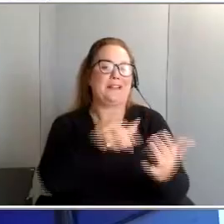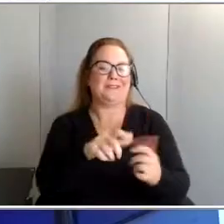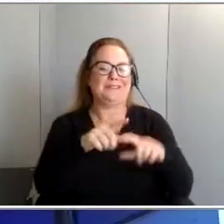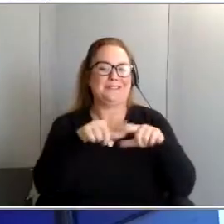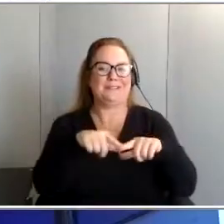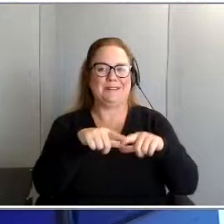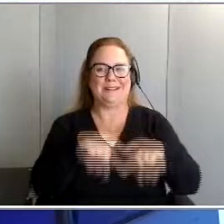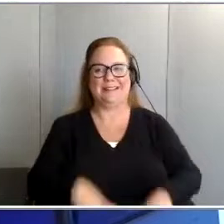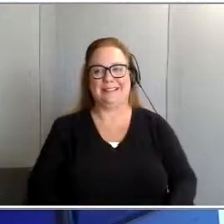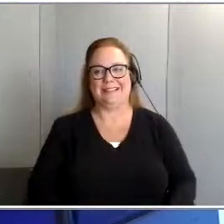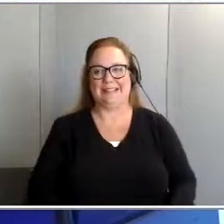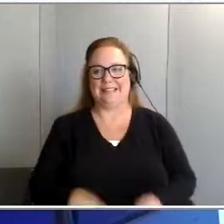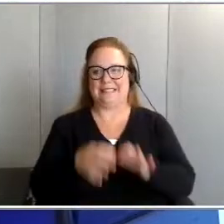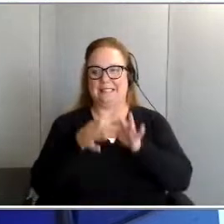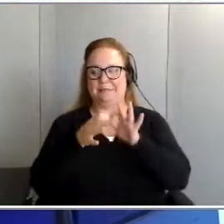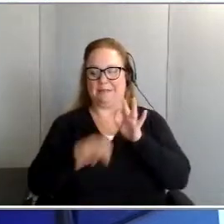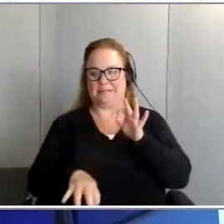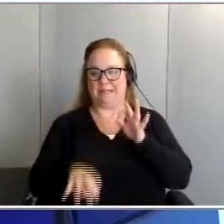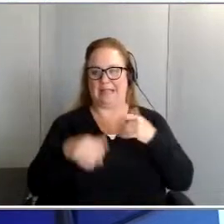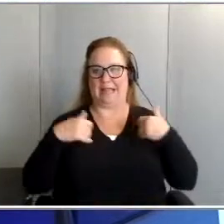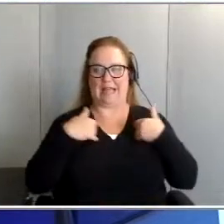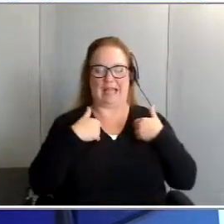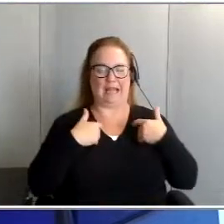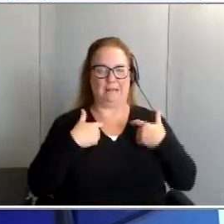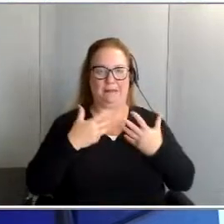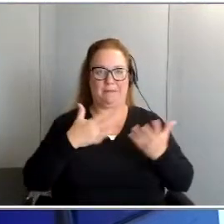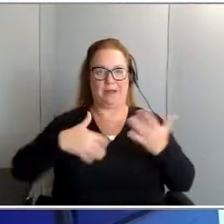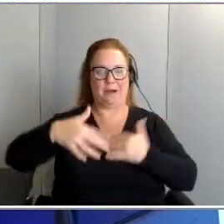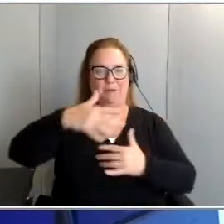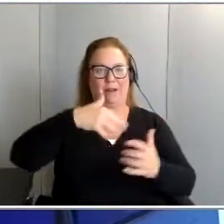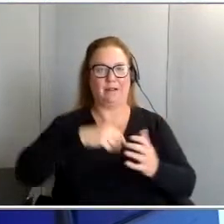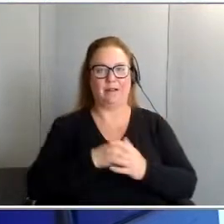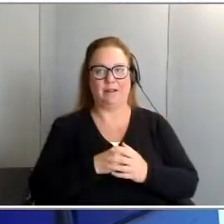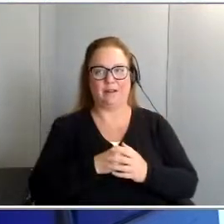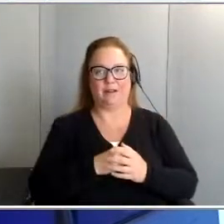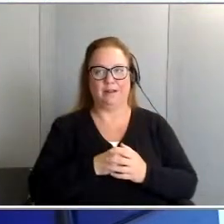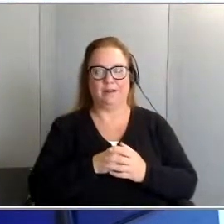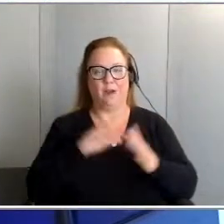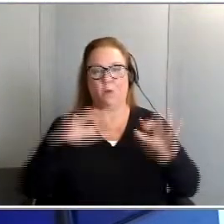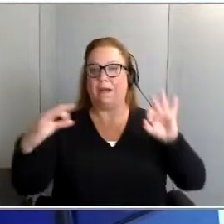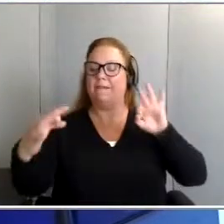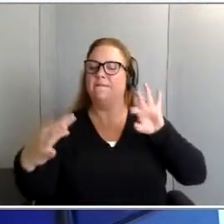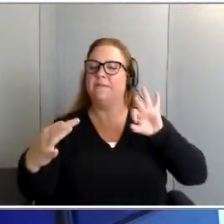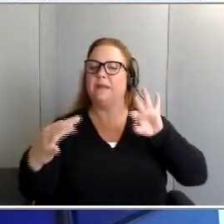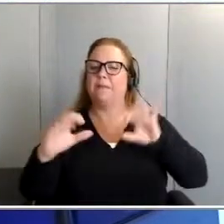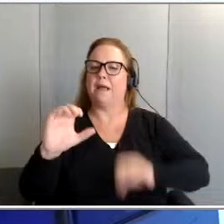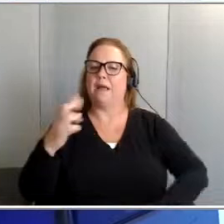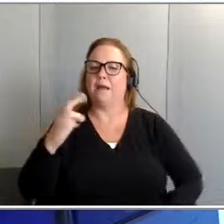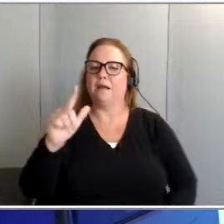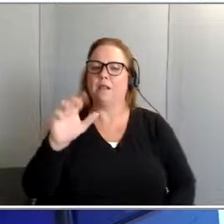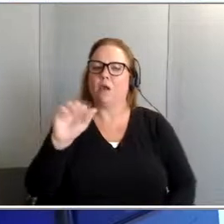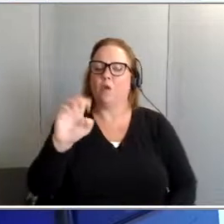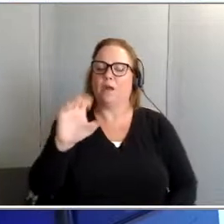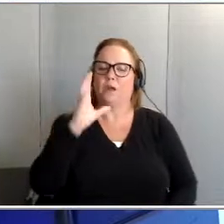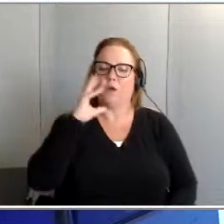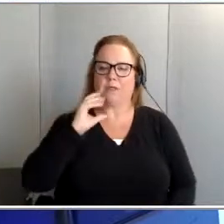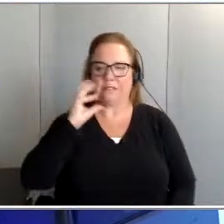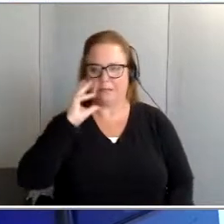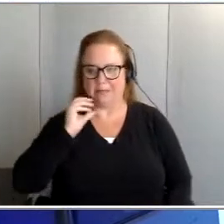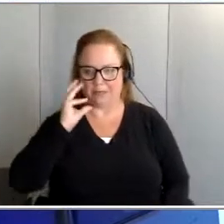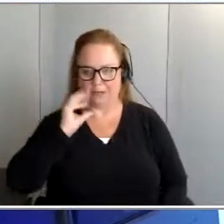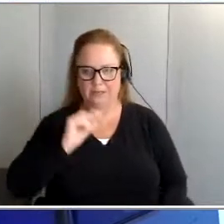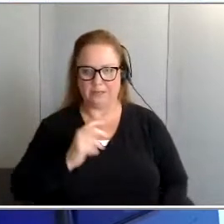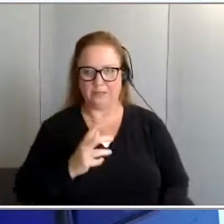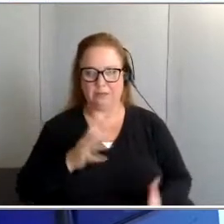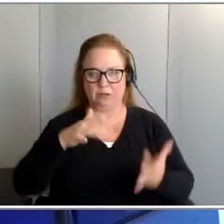that simplicity of an animal being around. Chloe, what has been kind of the feedback and some experiences that you've seen, when you travel